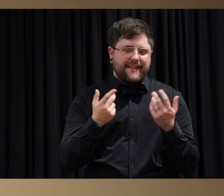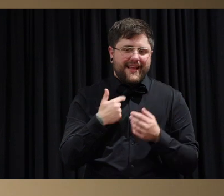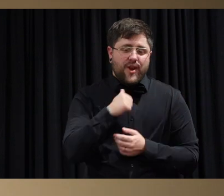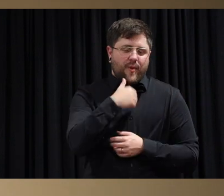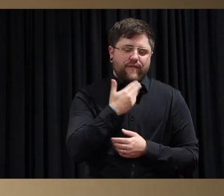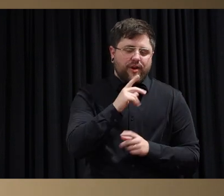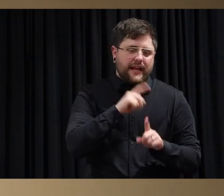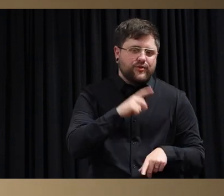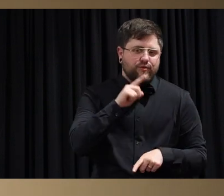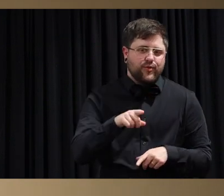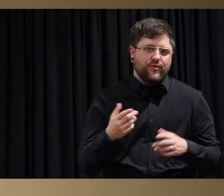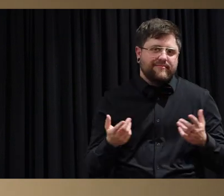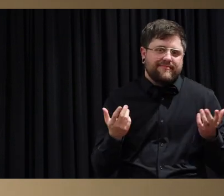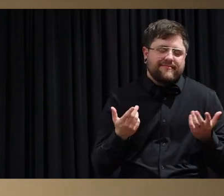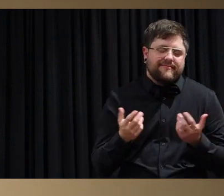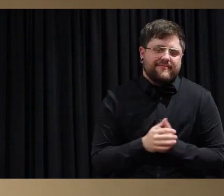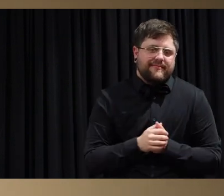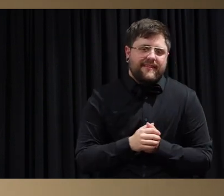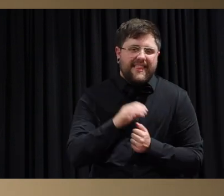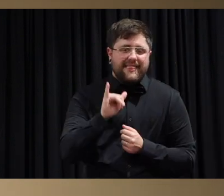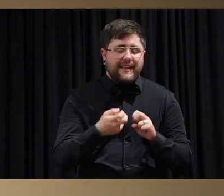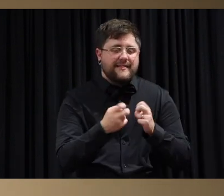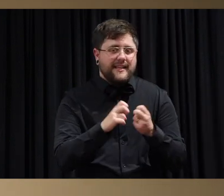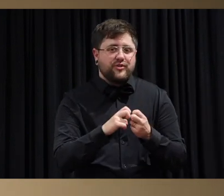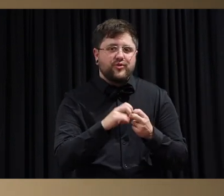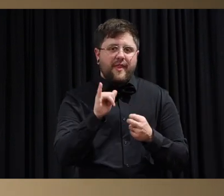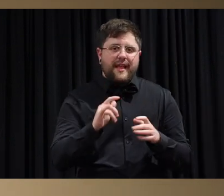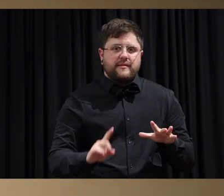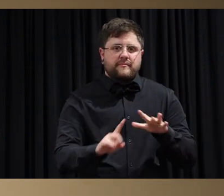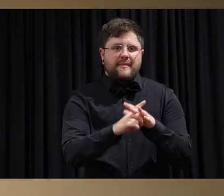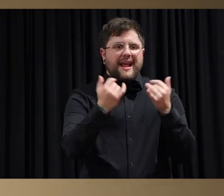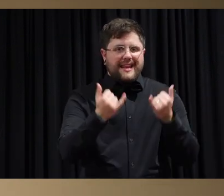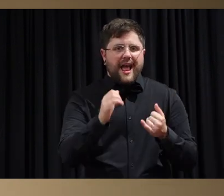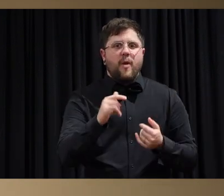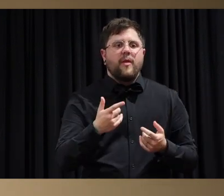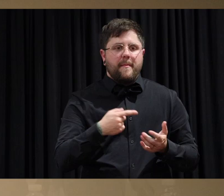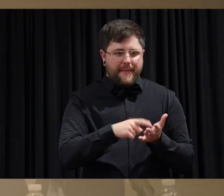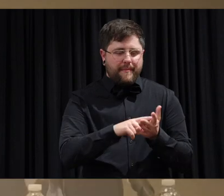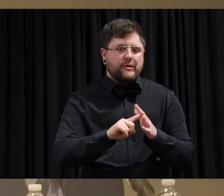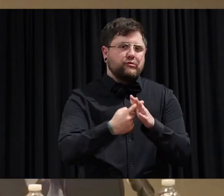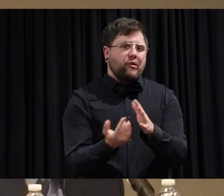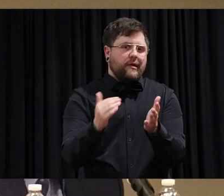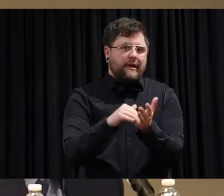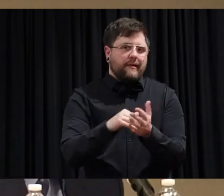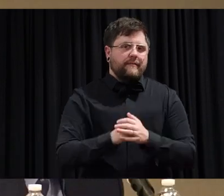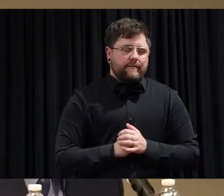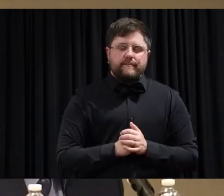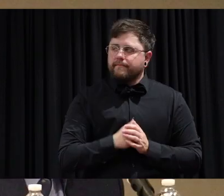I don't have a good answer for you right now because that is an issue that's really come back now that all these payments have come back. Yeah.